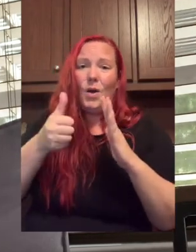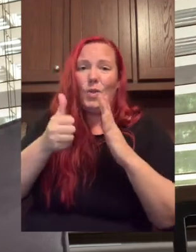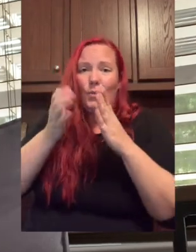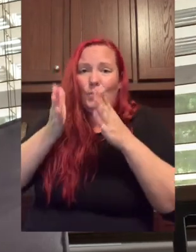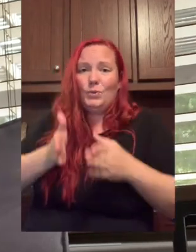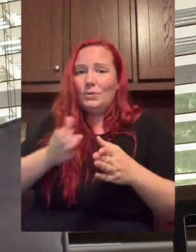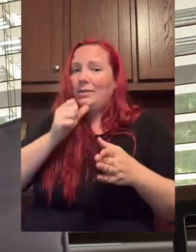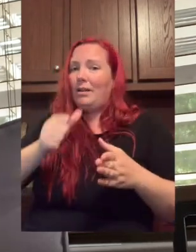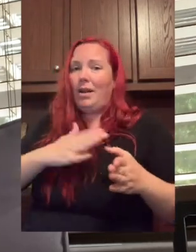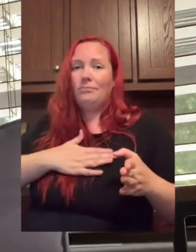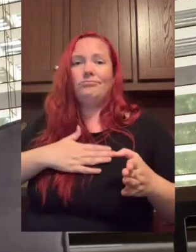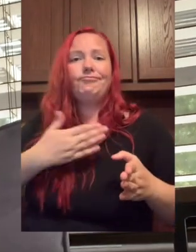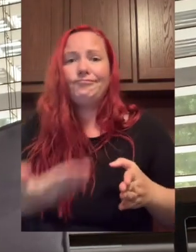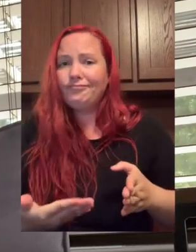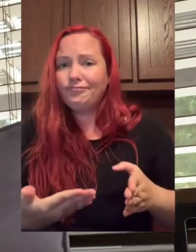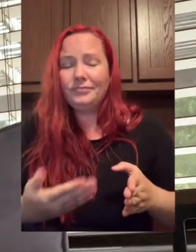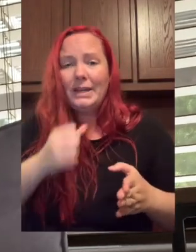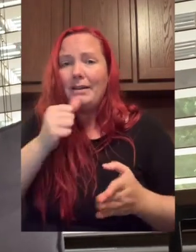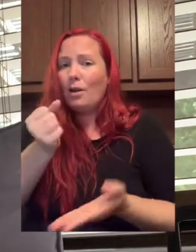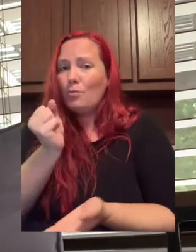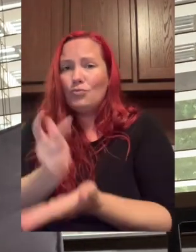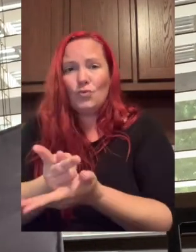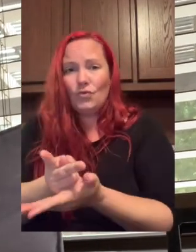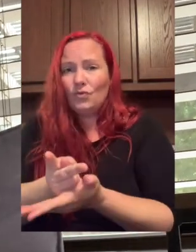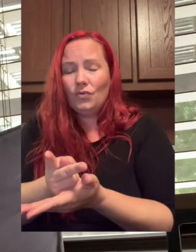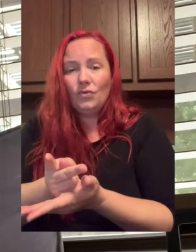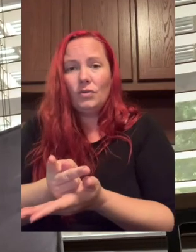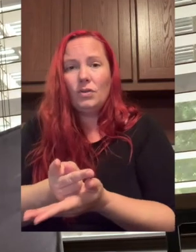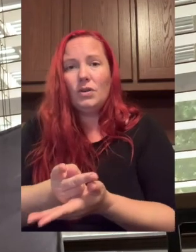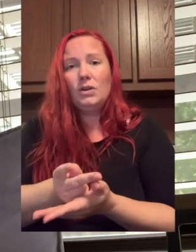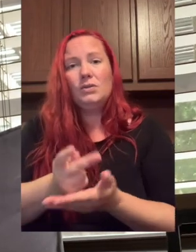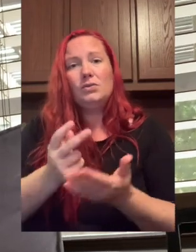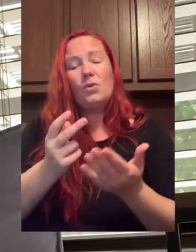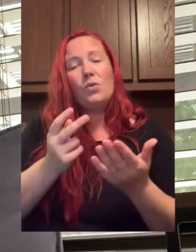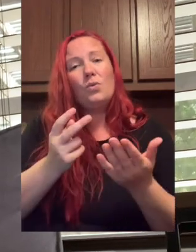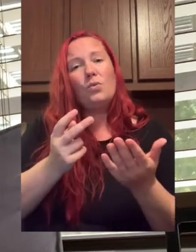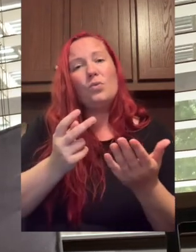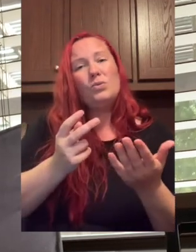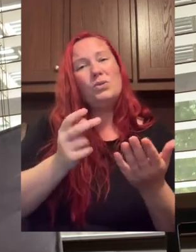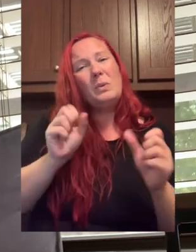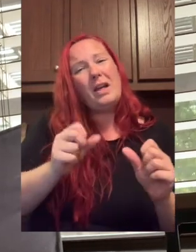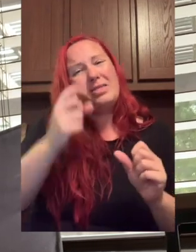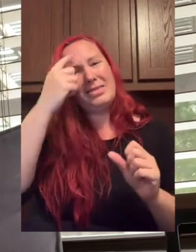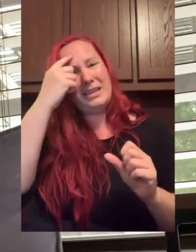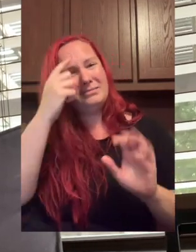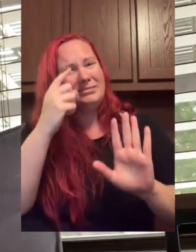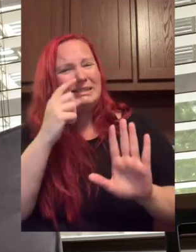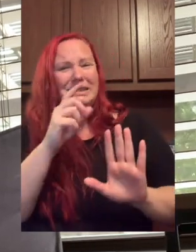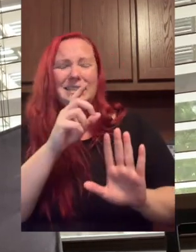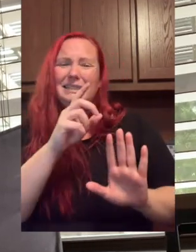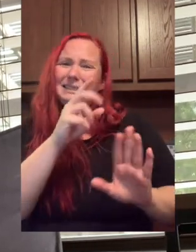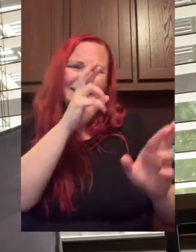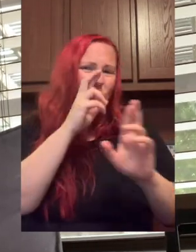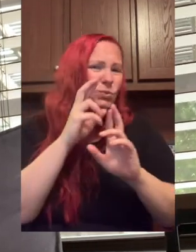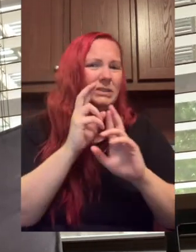for someone. Lastly, I do want to say that having an affair essentially is just